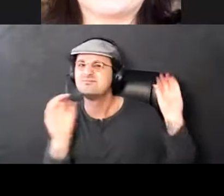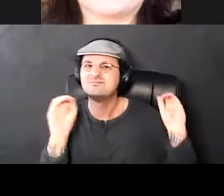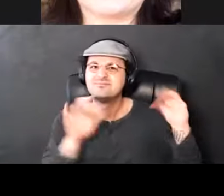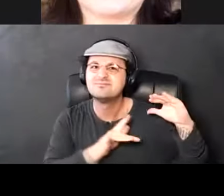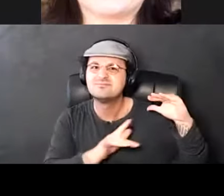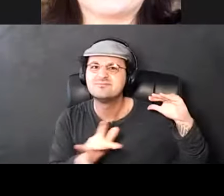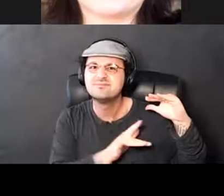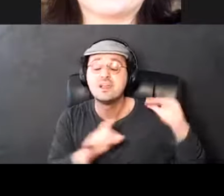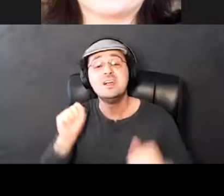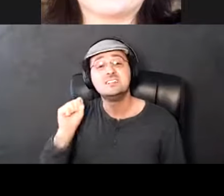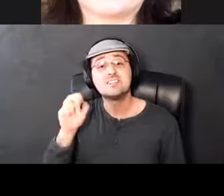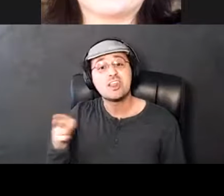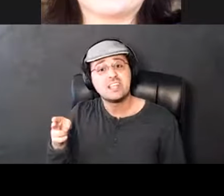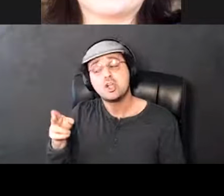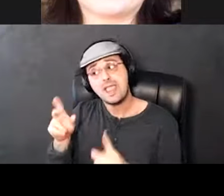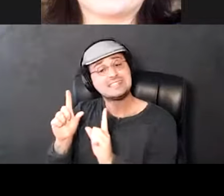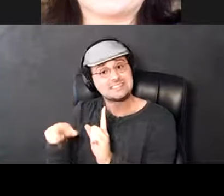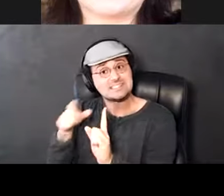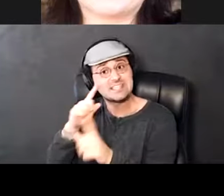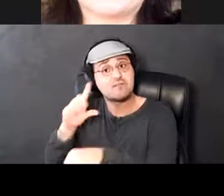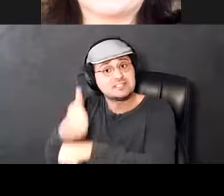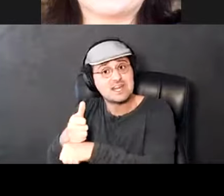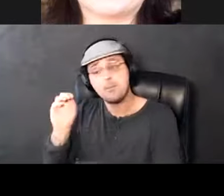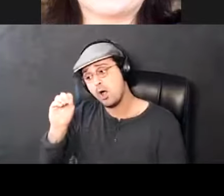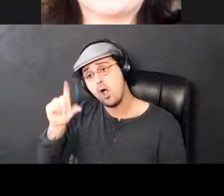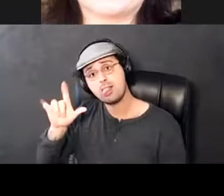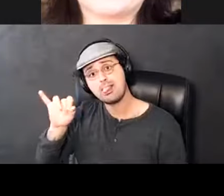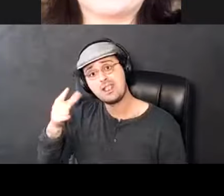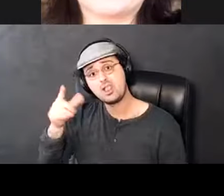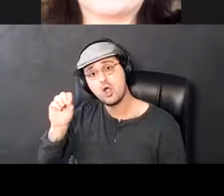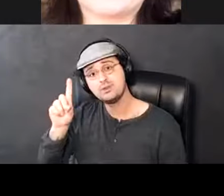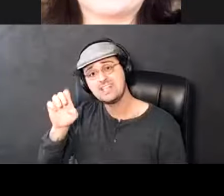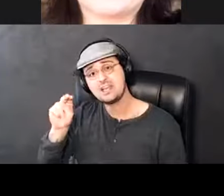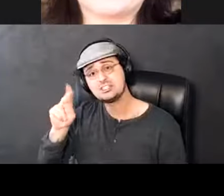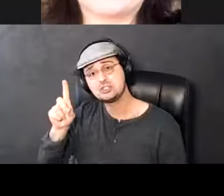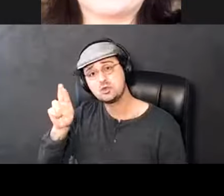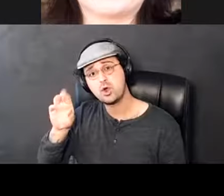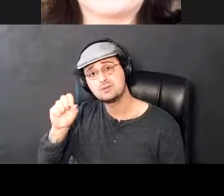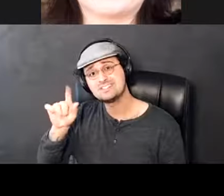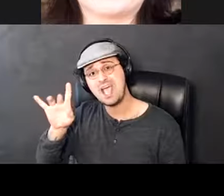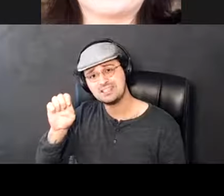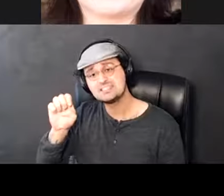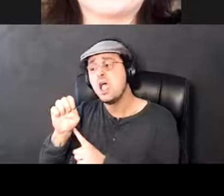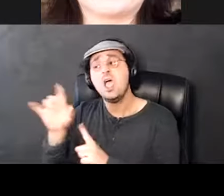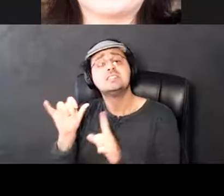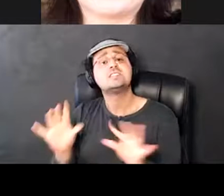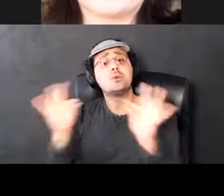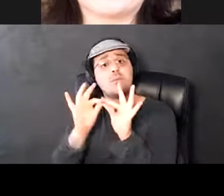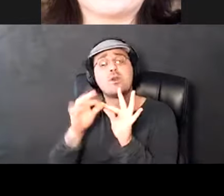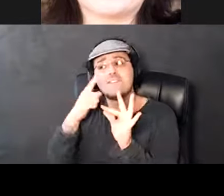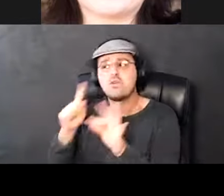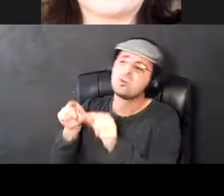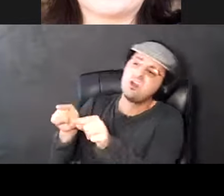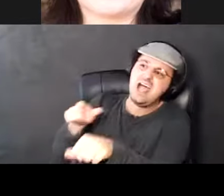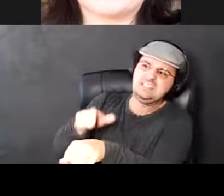hedgehog signaling necessary for making oligodendrocytes, it's also sufficient to make some at a time when they wouldn't normally be making them.